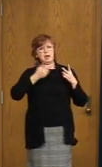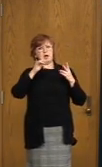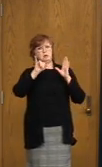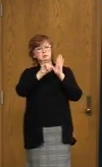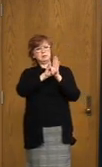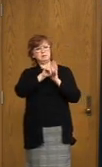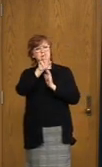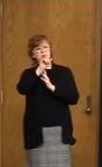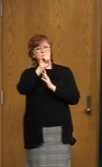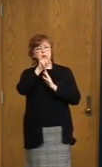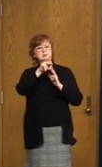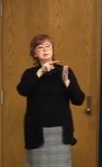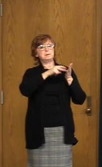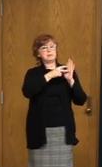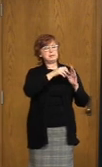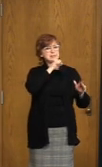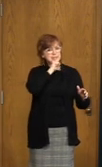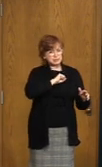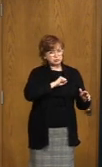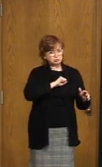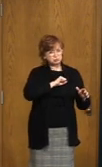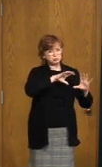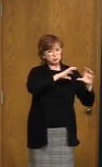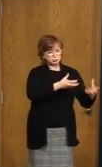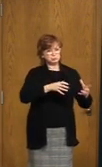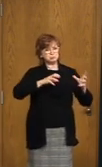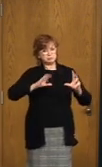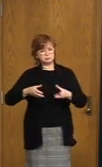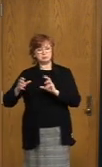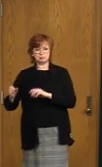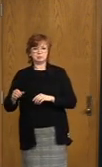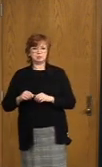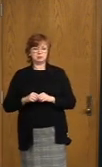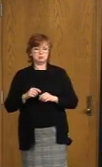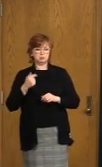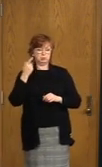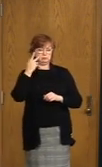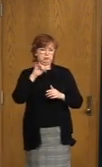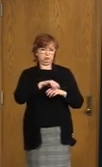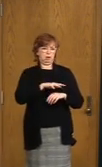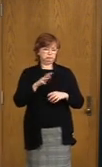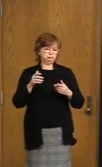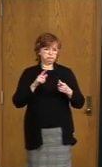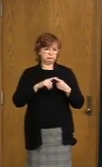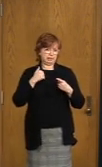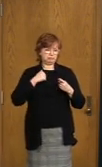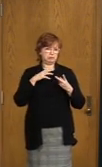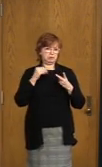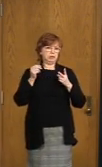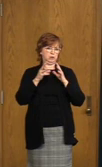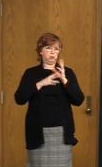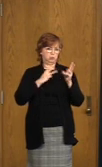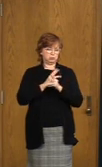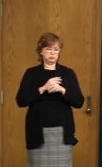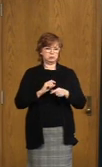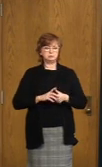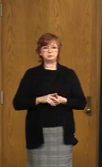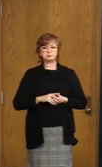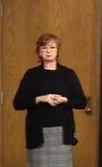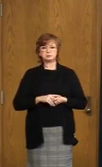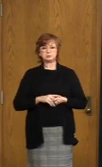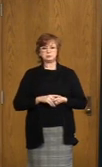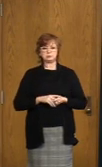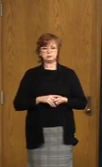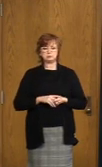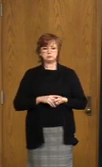That has been very evident across the nation and around the world. But we'd be hopeful that as we as we